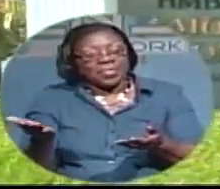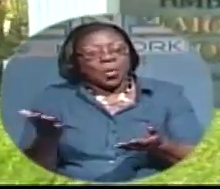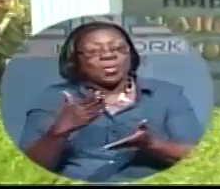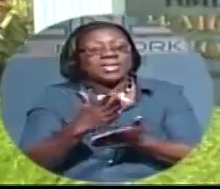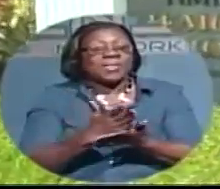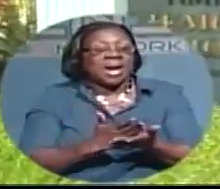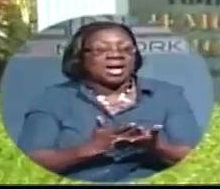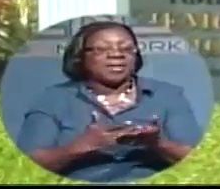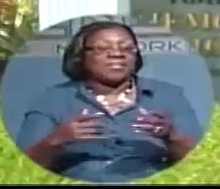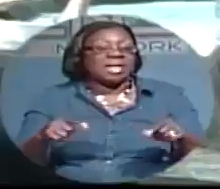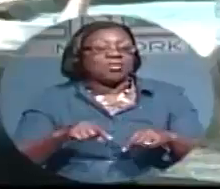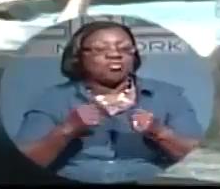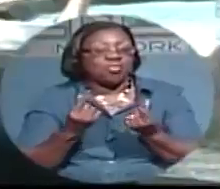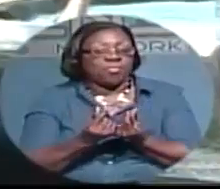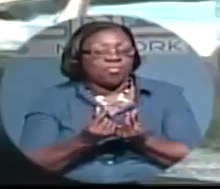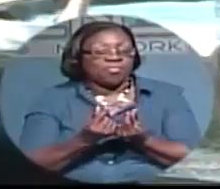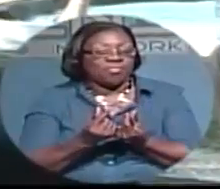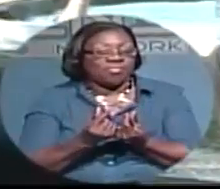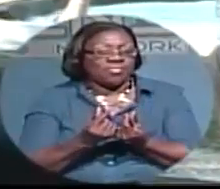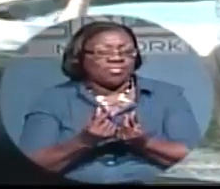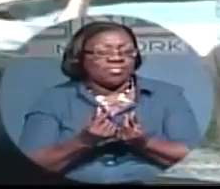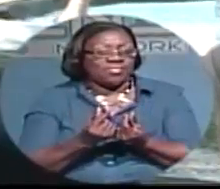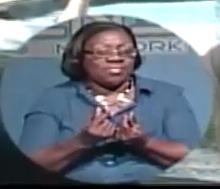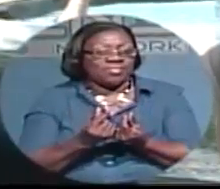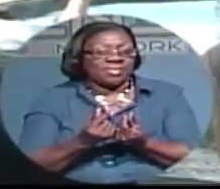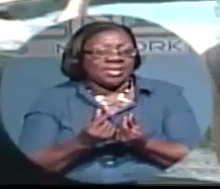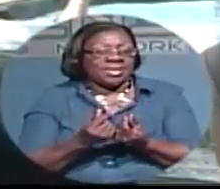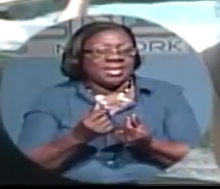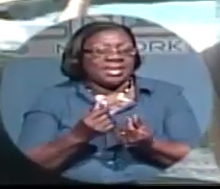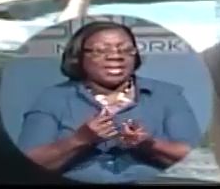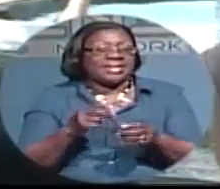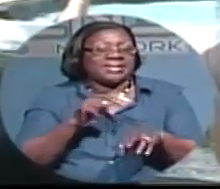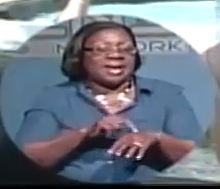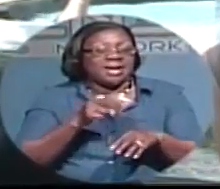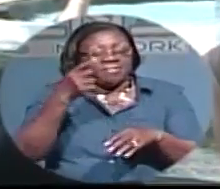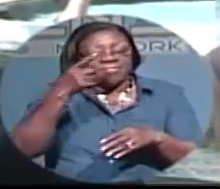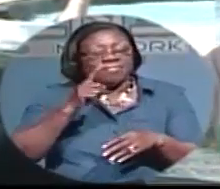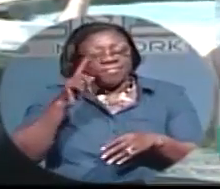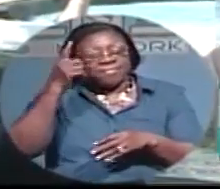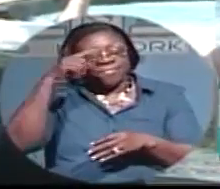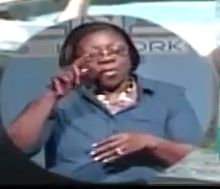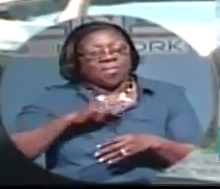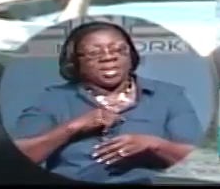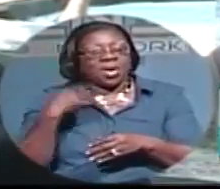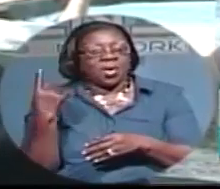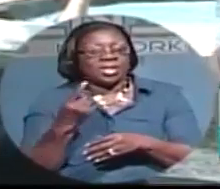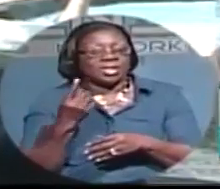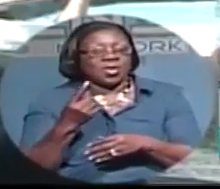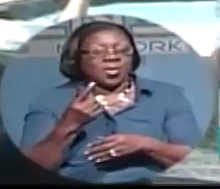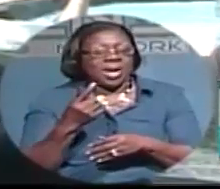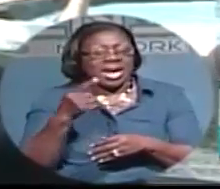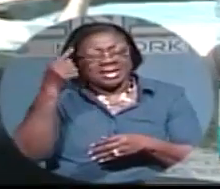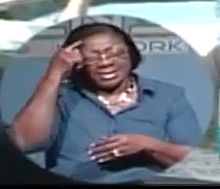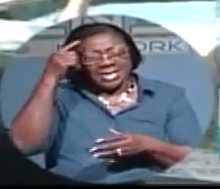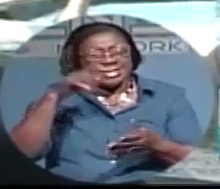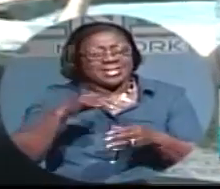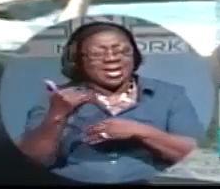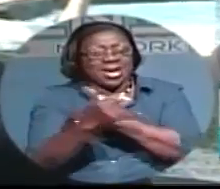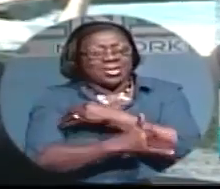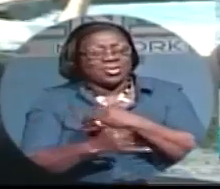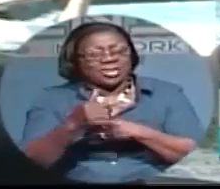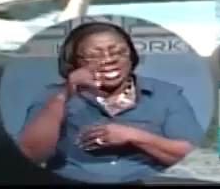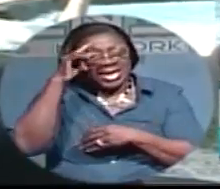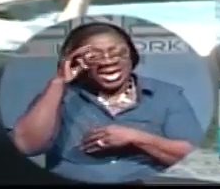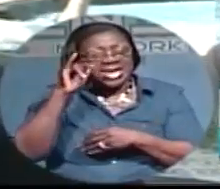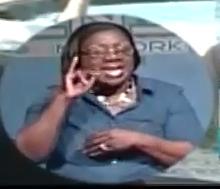the memory's fading. It is painstaking for me also because I think the country is forgetting the members